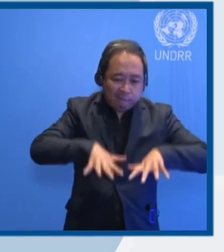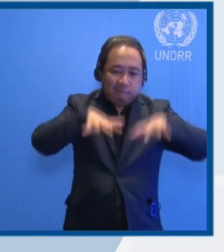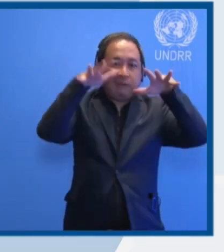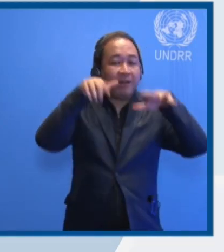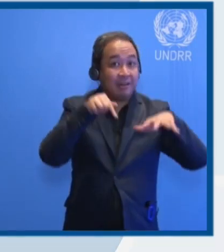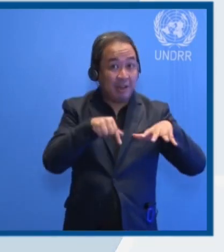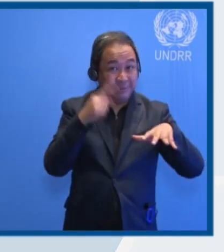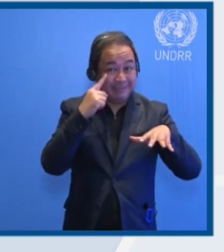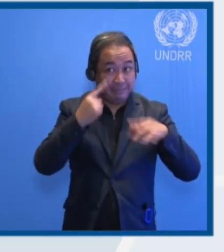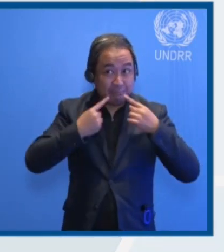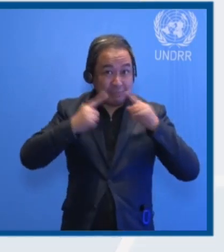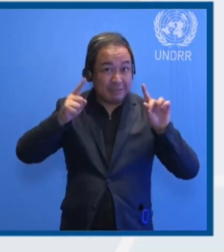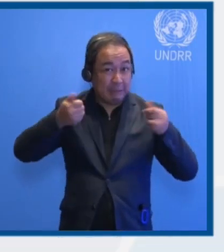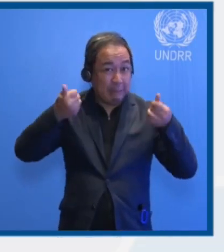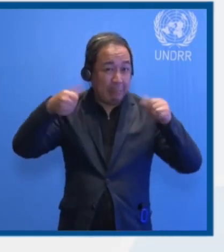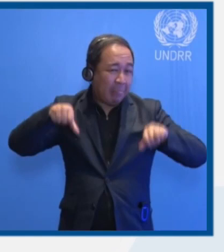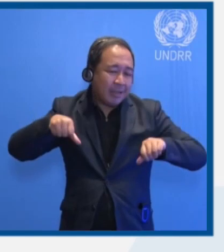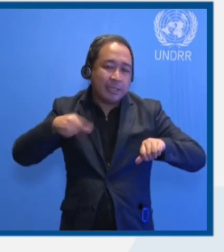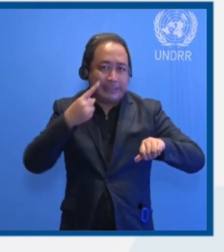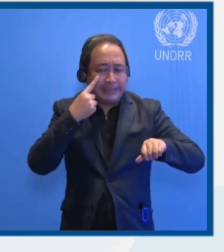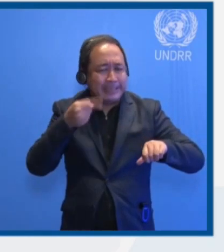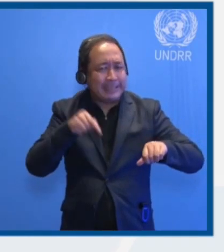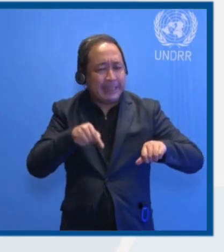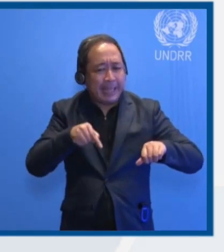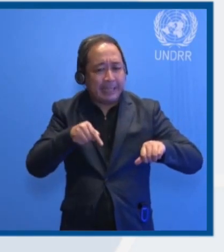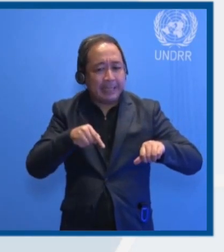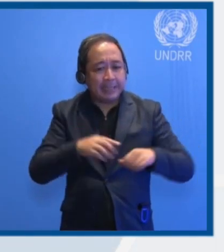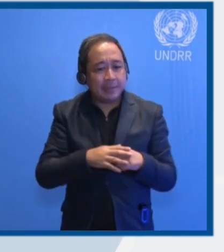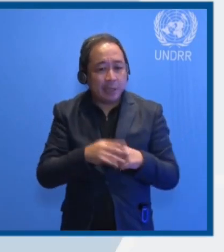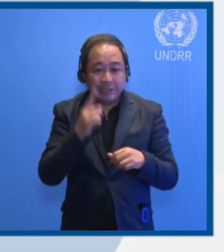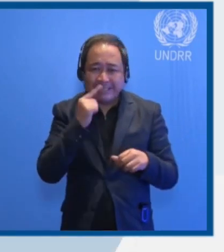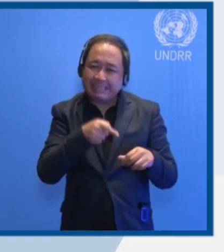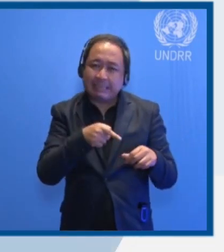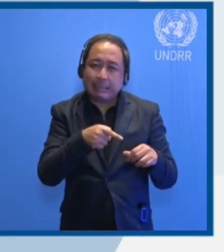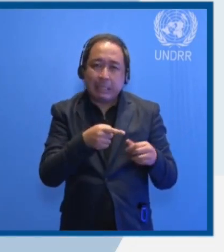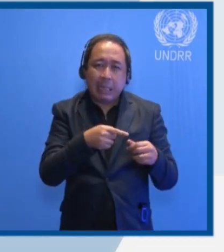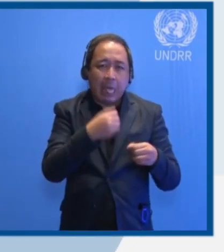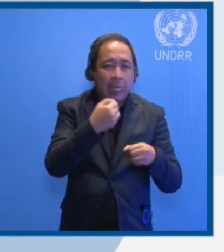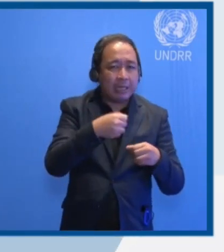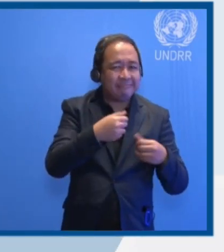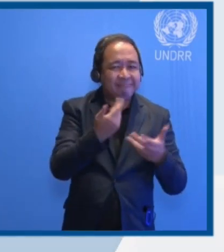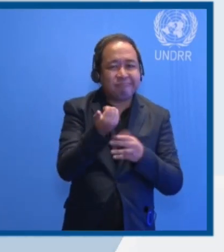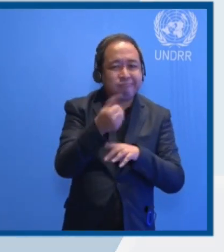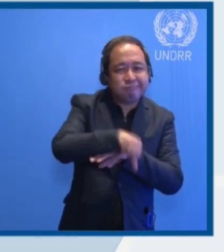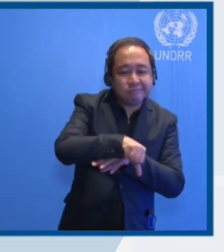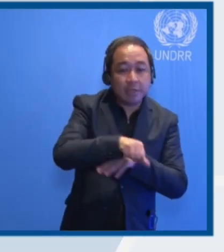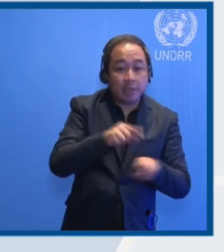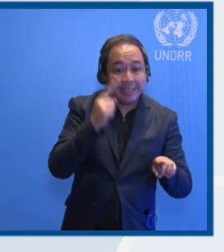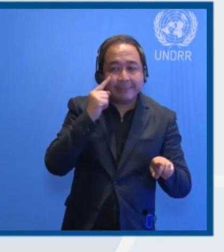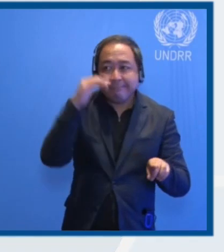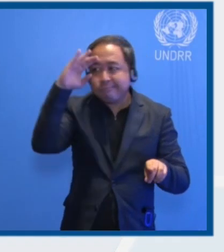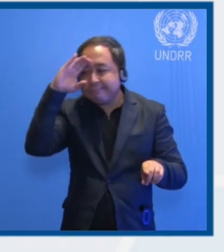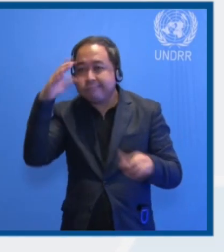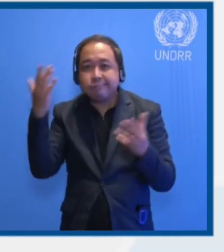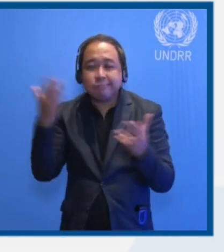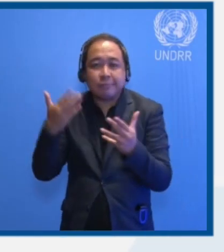that wanted to go the safe route, choosing the grey infrastructure. So how do we get around that kind of issue or that kind of